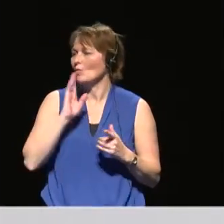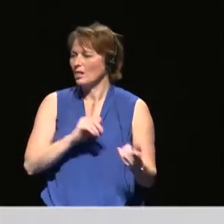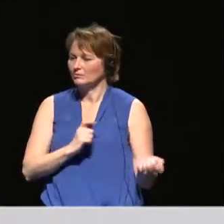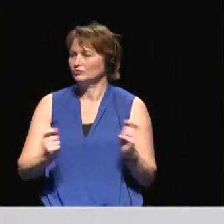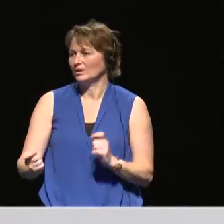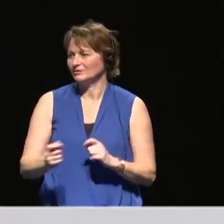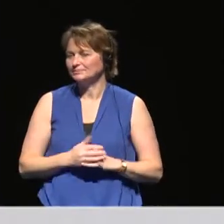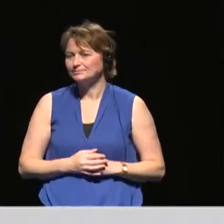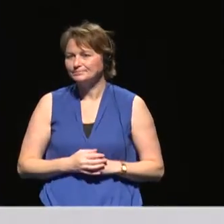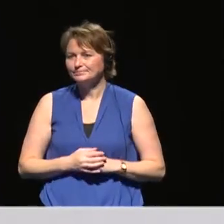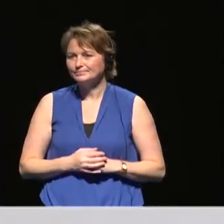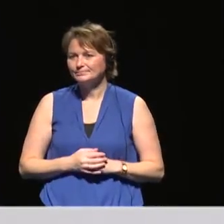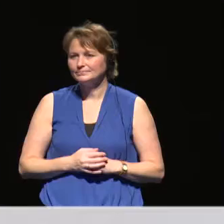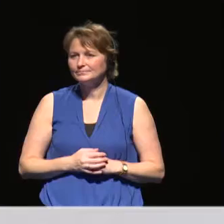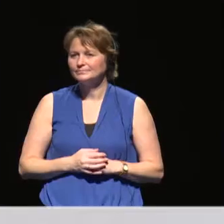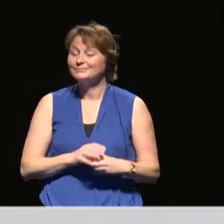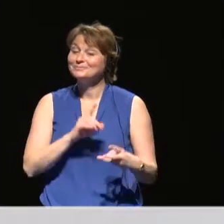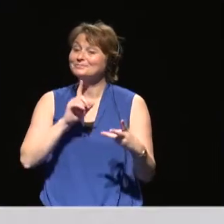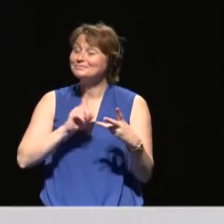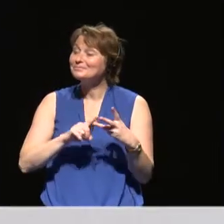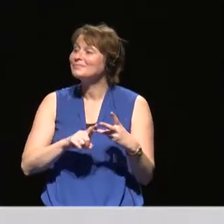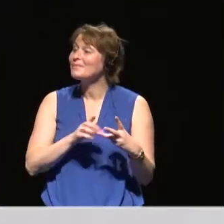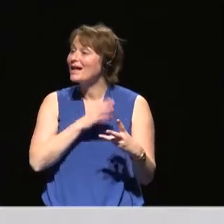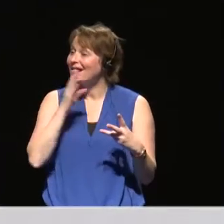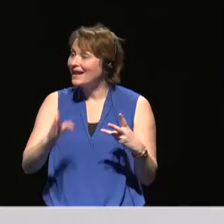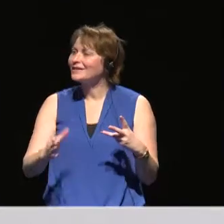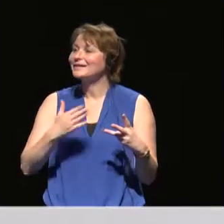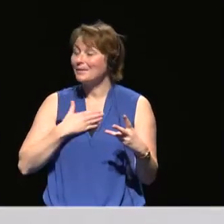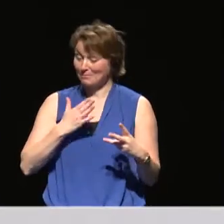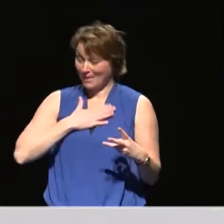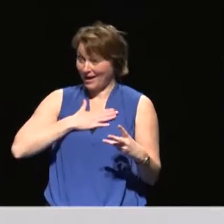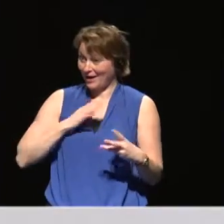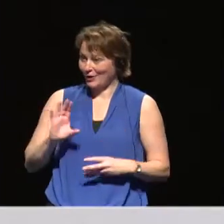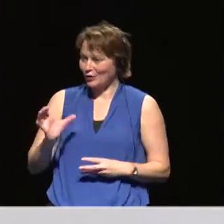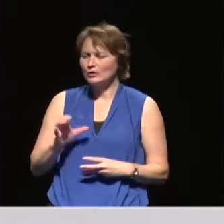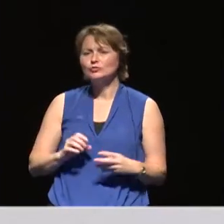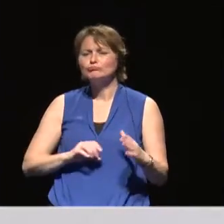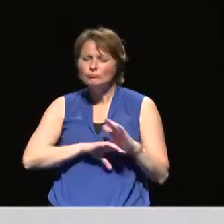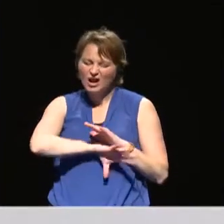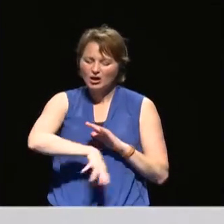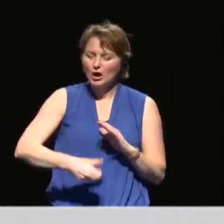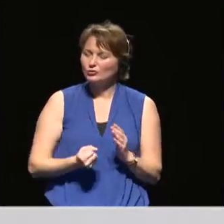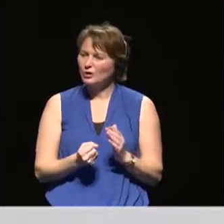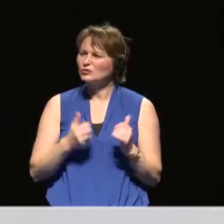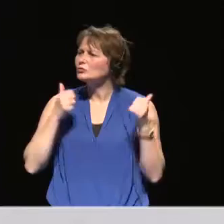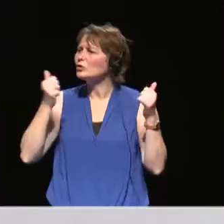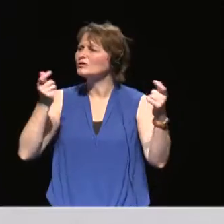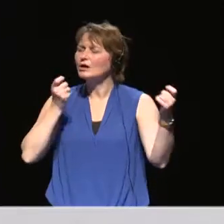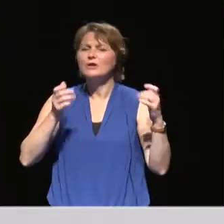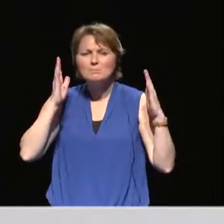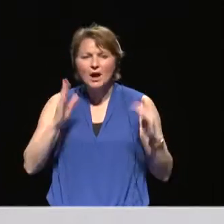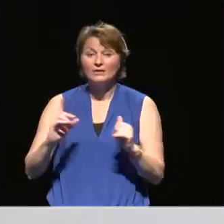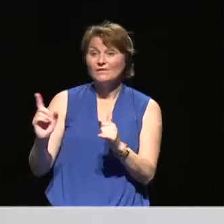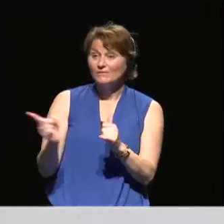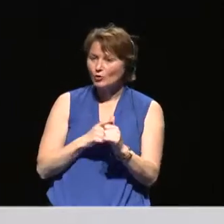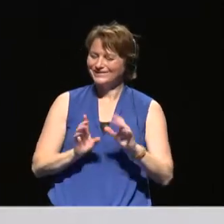And finally, based on my country, I also want to note that corruption cannot be addressed nor good governance achieved without strengthening